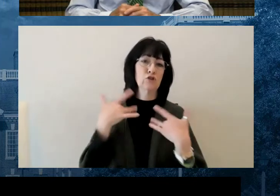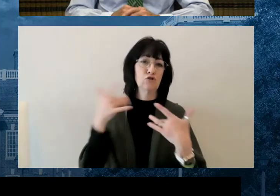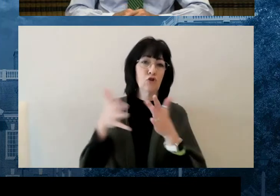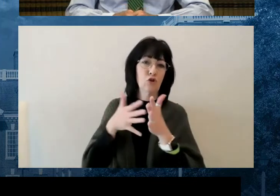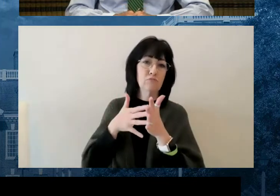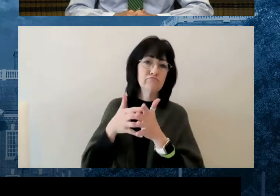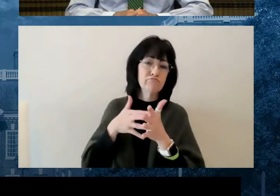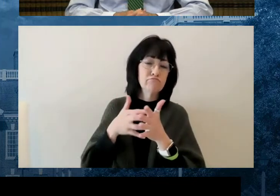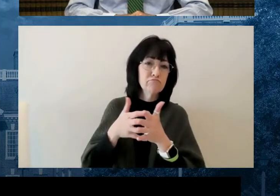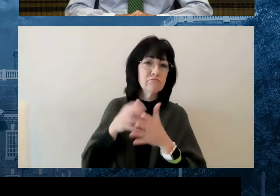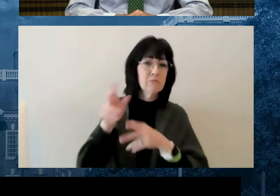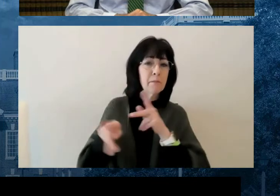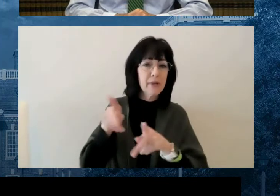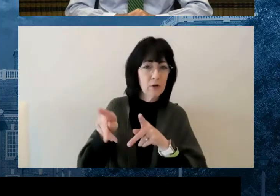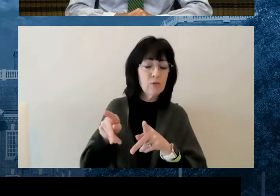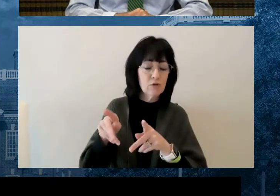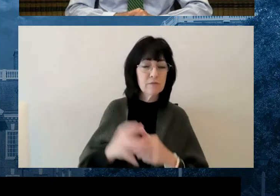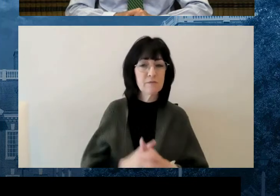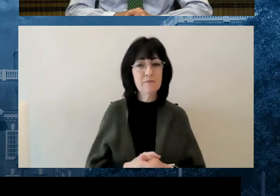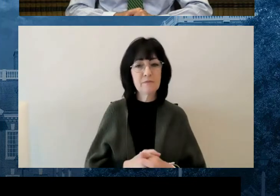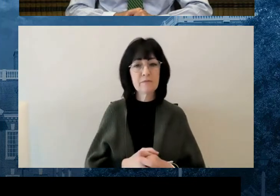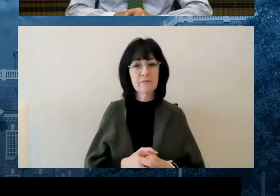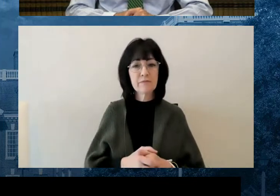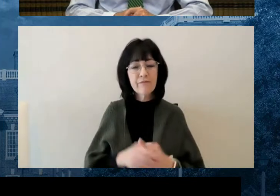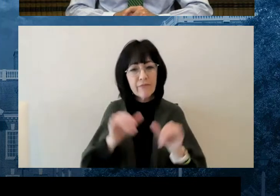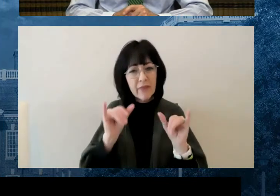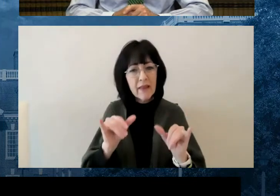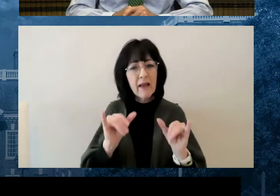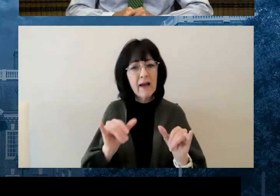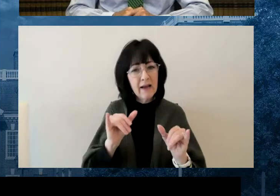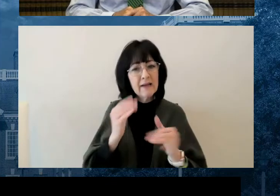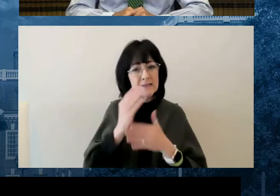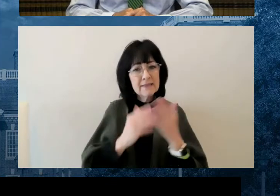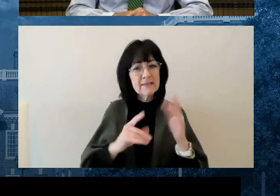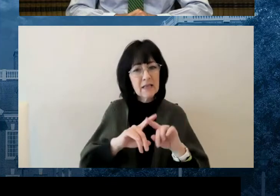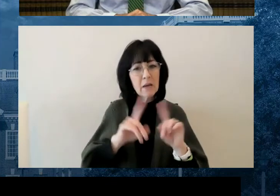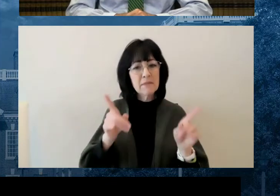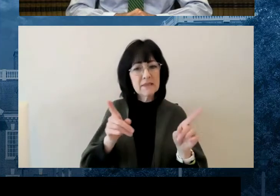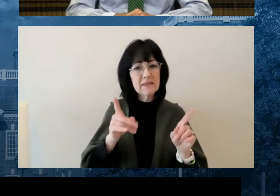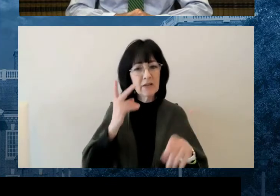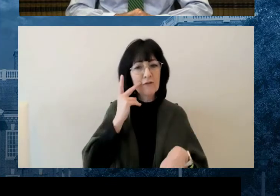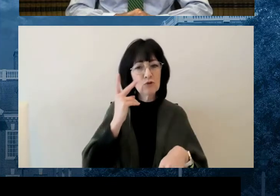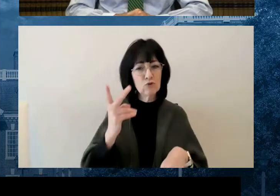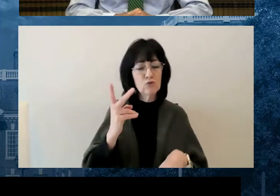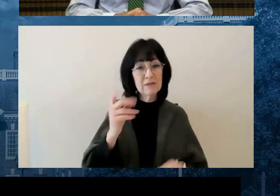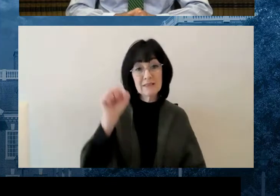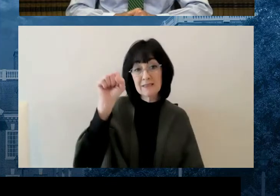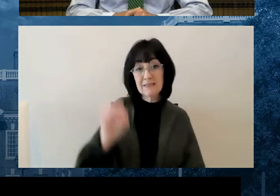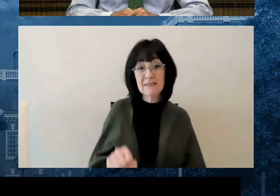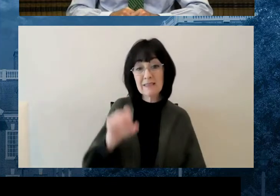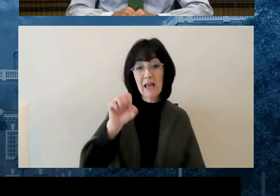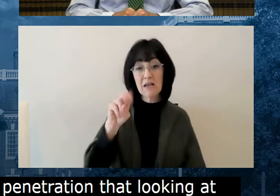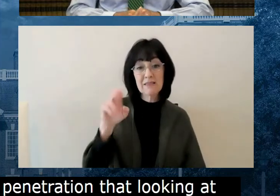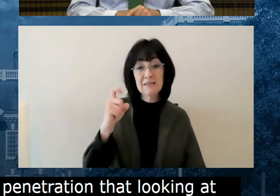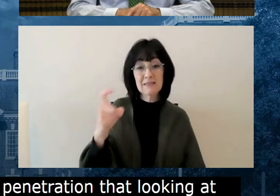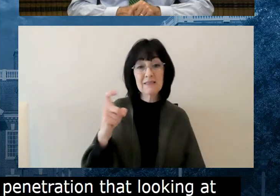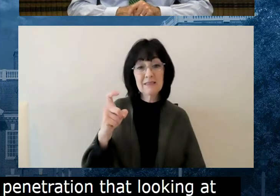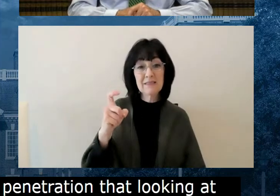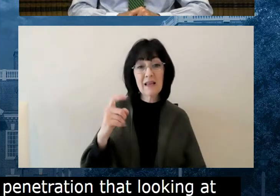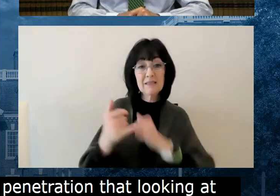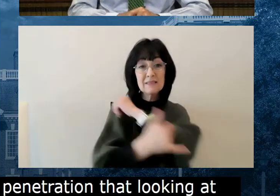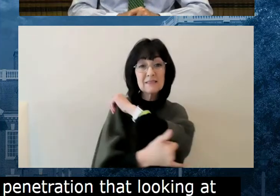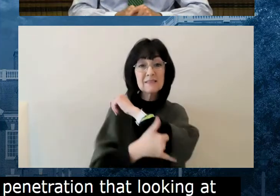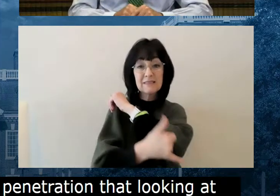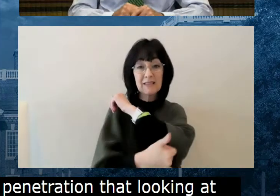if you look at the penetration. According to the county, Sussex County leads the way,